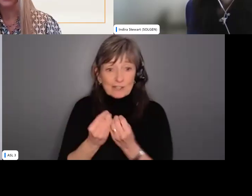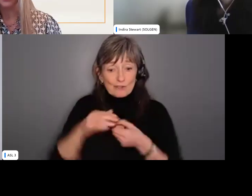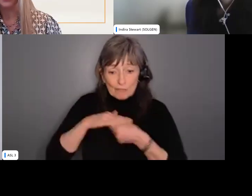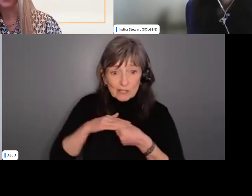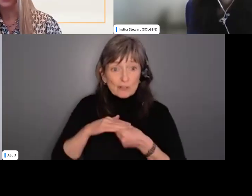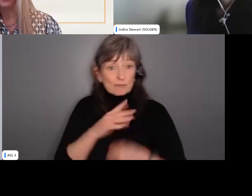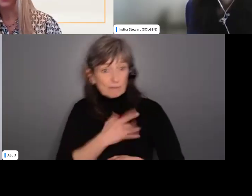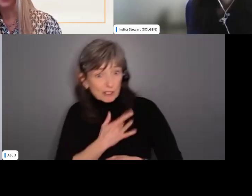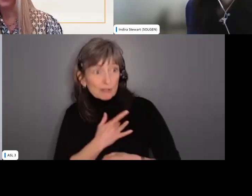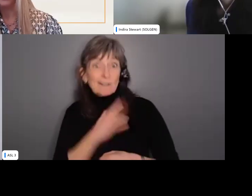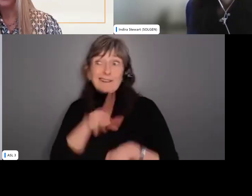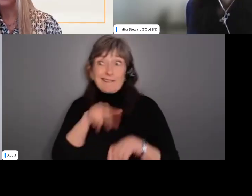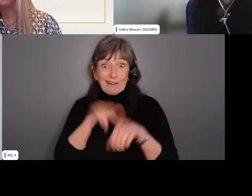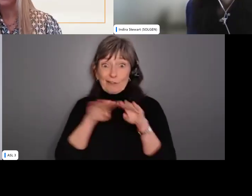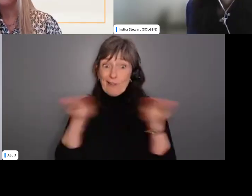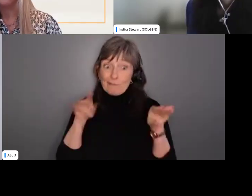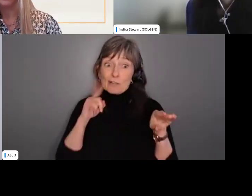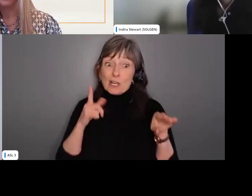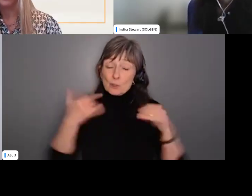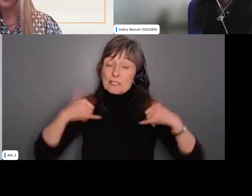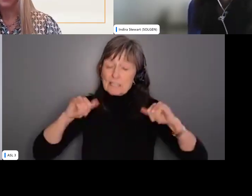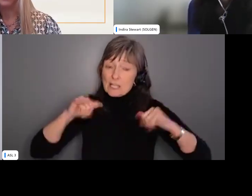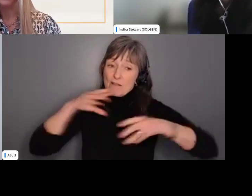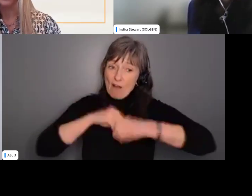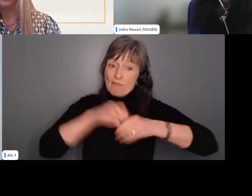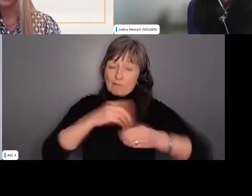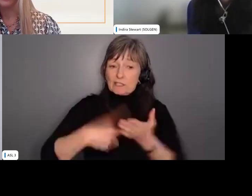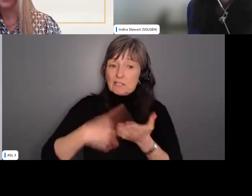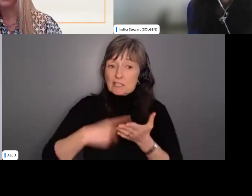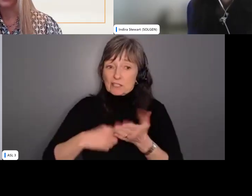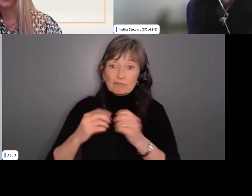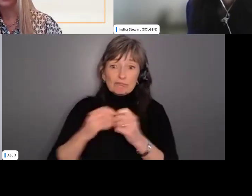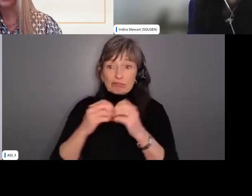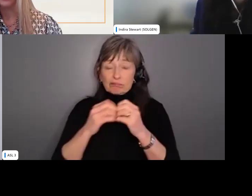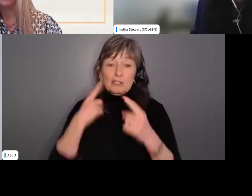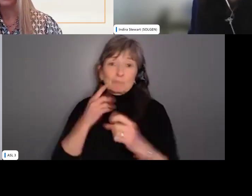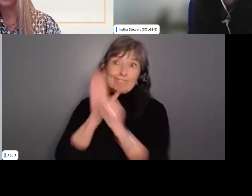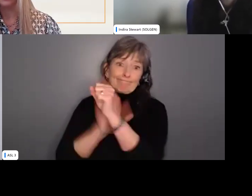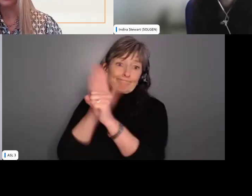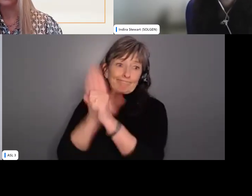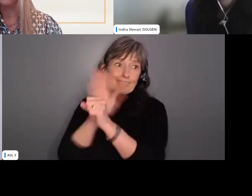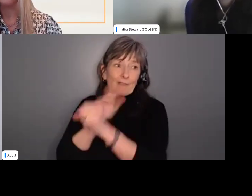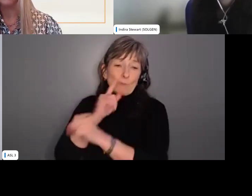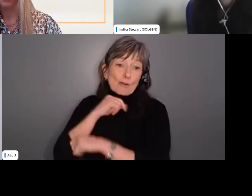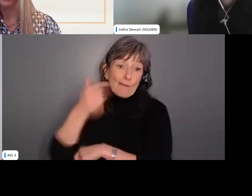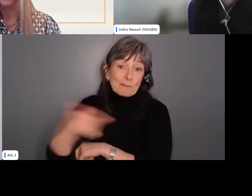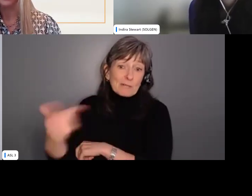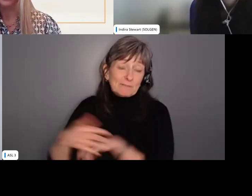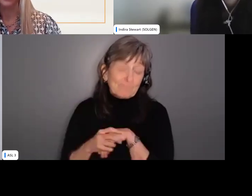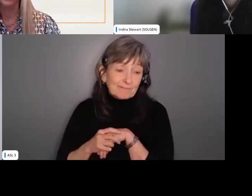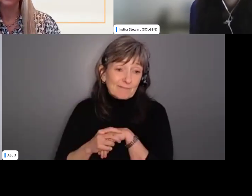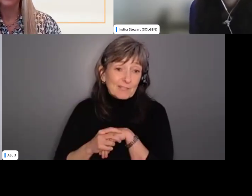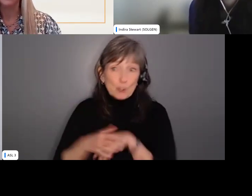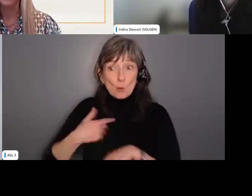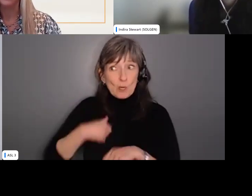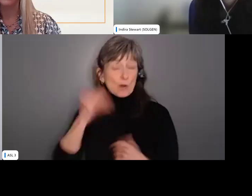these conversations as well. So it's not off. I think it's on people's radar to make sure that we don't miss the importance